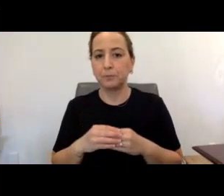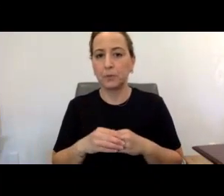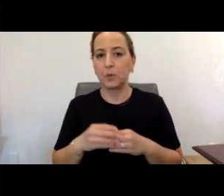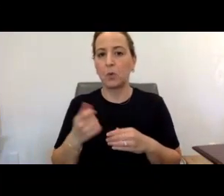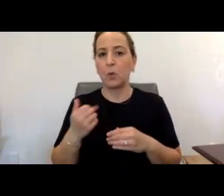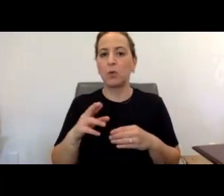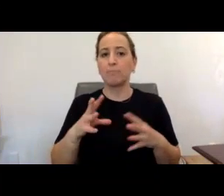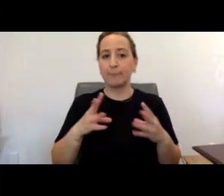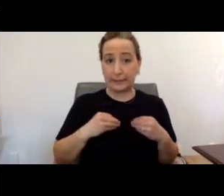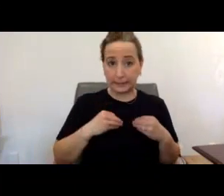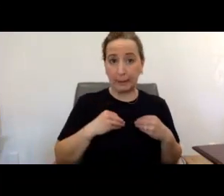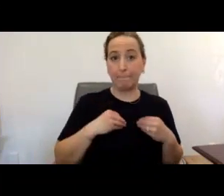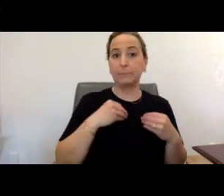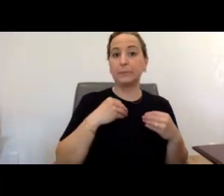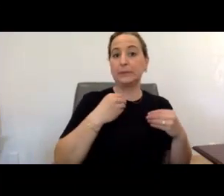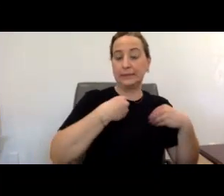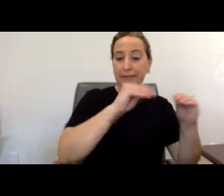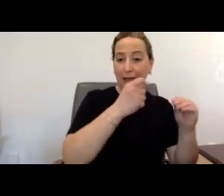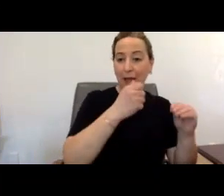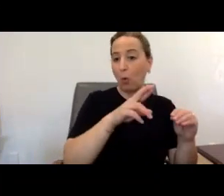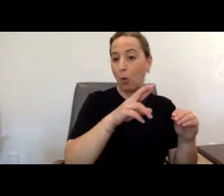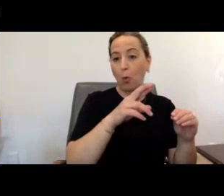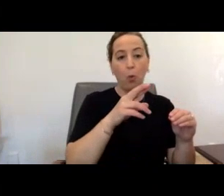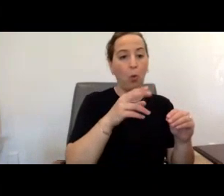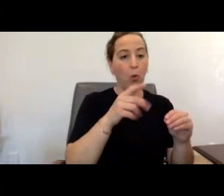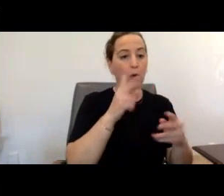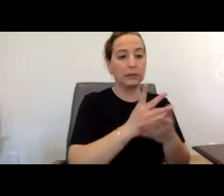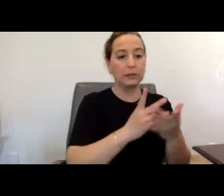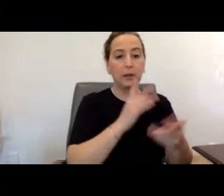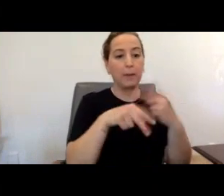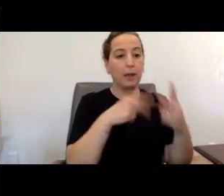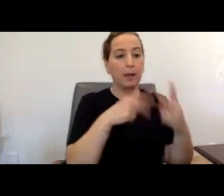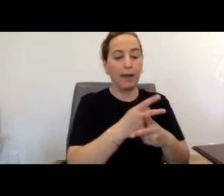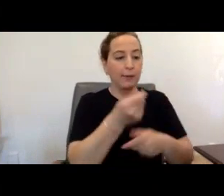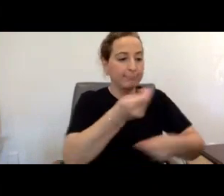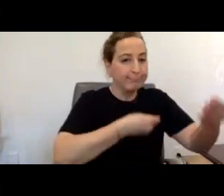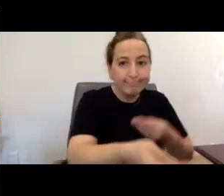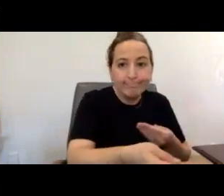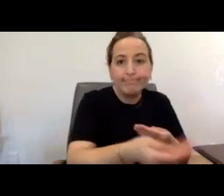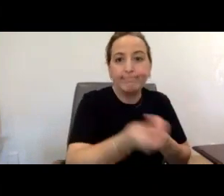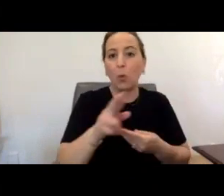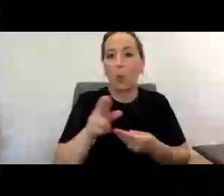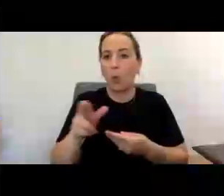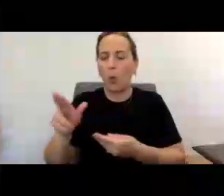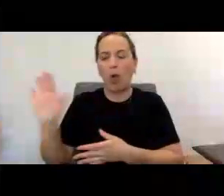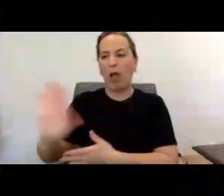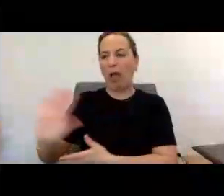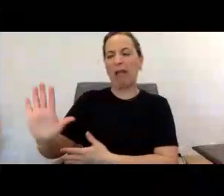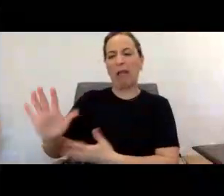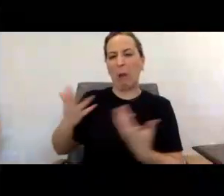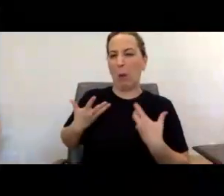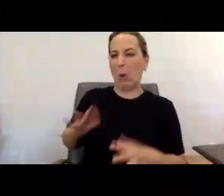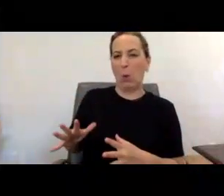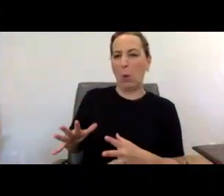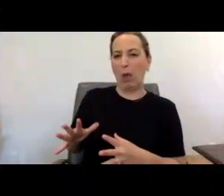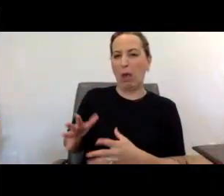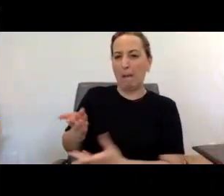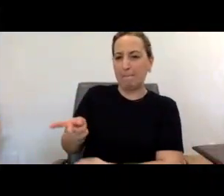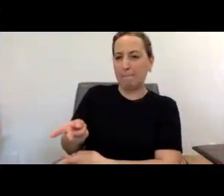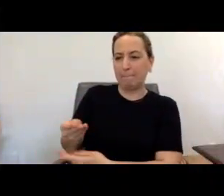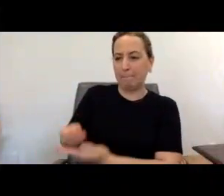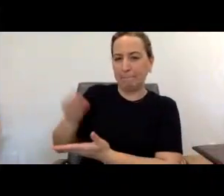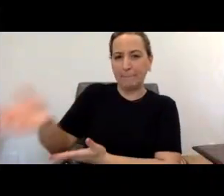discourage purchase or lease by making direct or indirect references to the present or future protected class composition of the neighborhood.